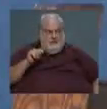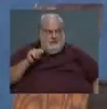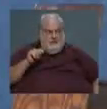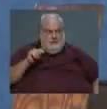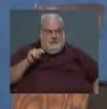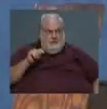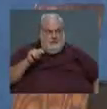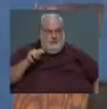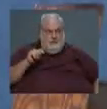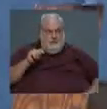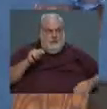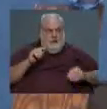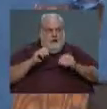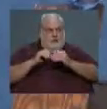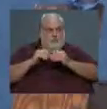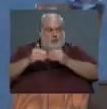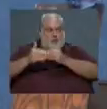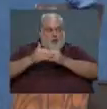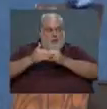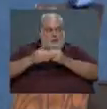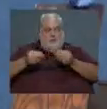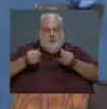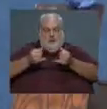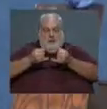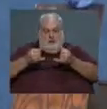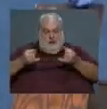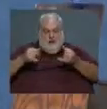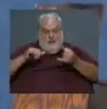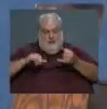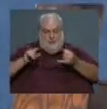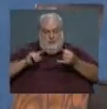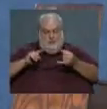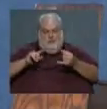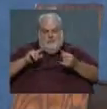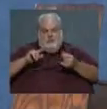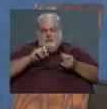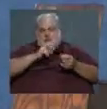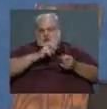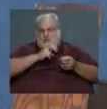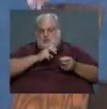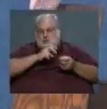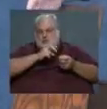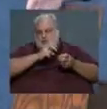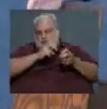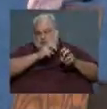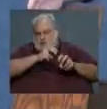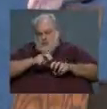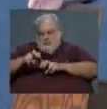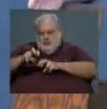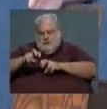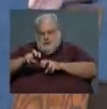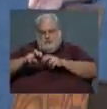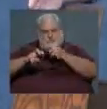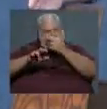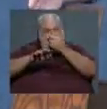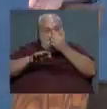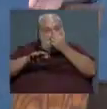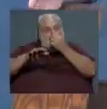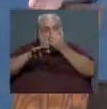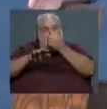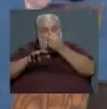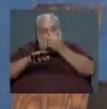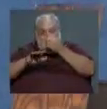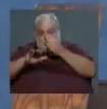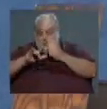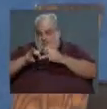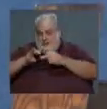foot toward the property line, and that's where we're going to make our transition. So we're actually taking about